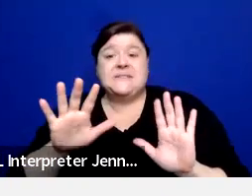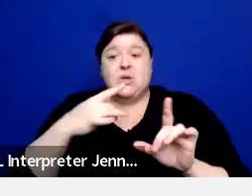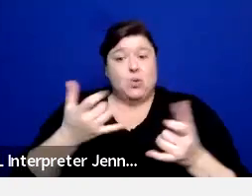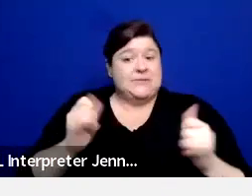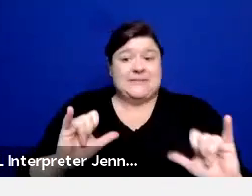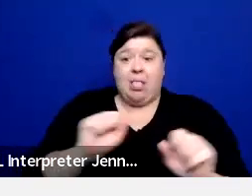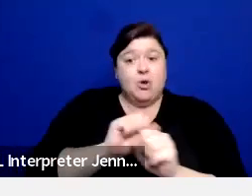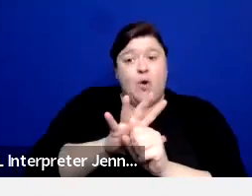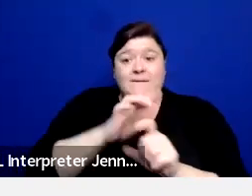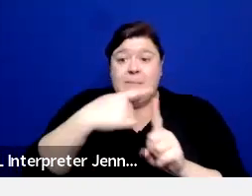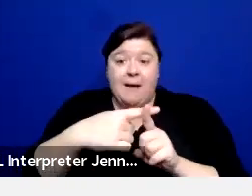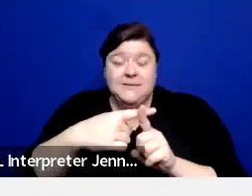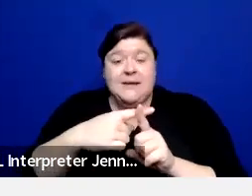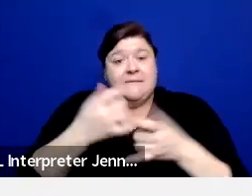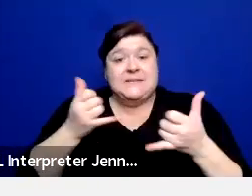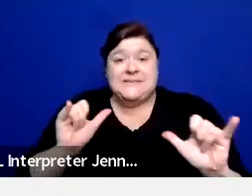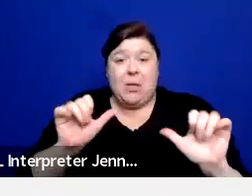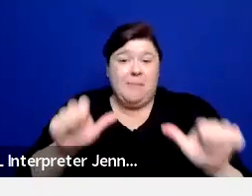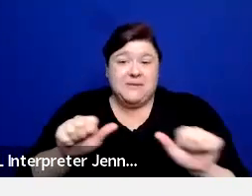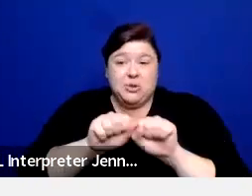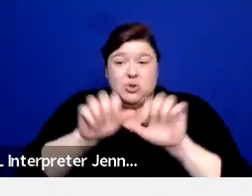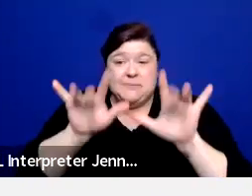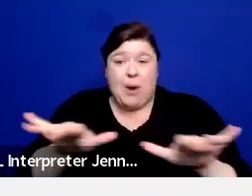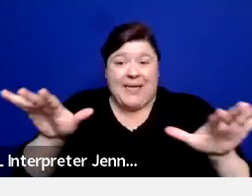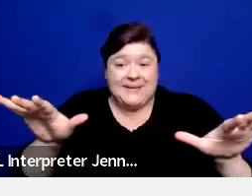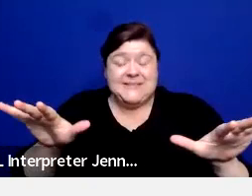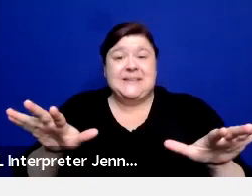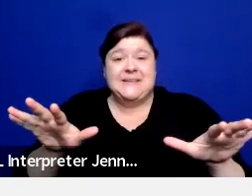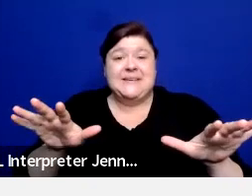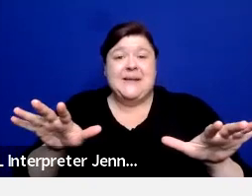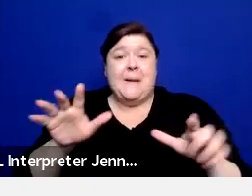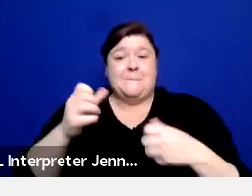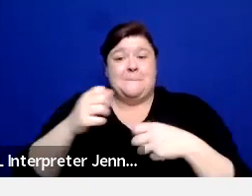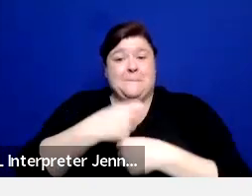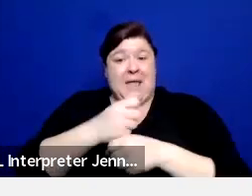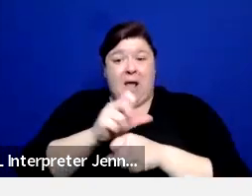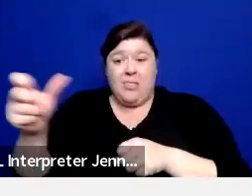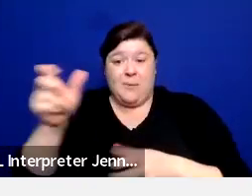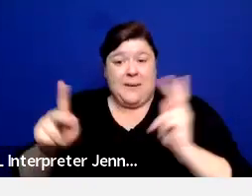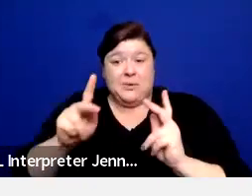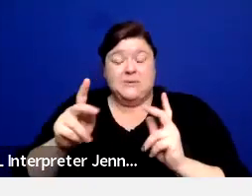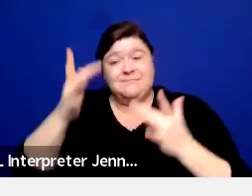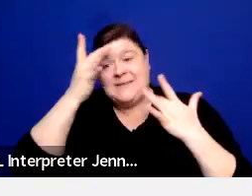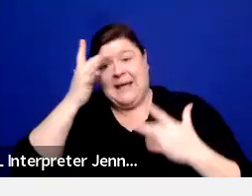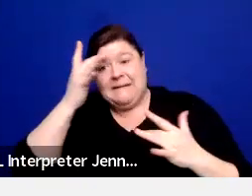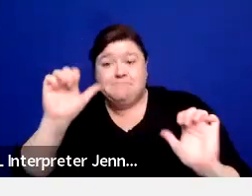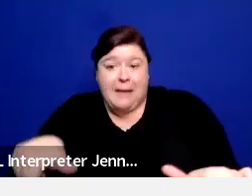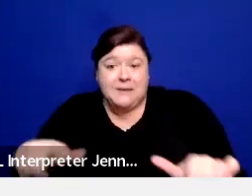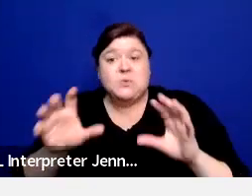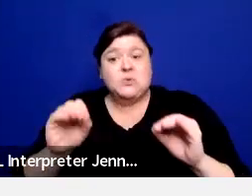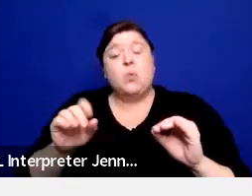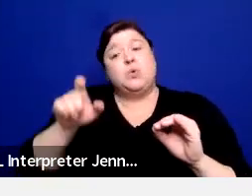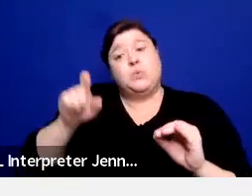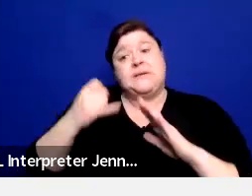still potentially transmitting and infecting others with COVID, and they absolutely need to do